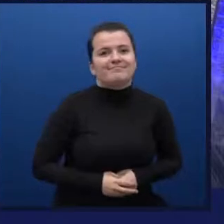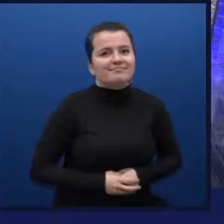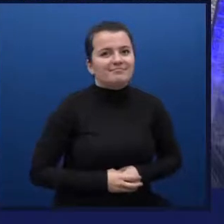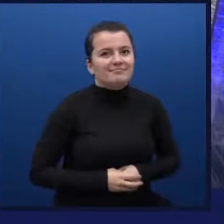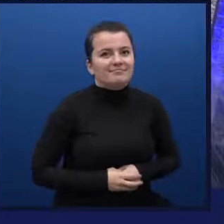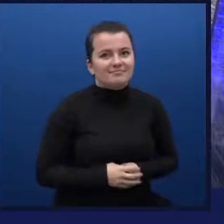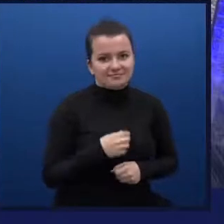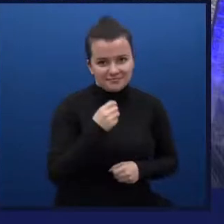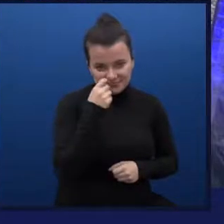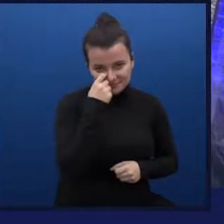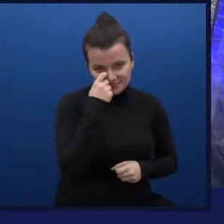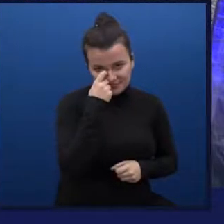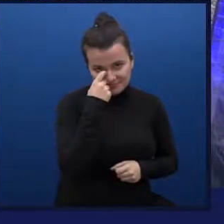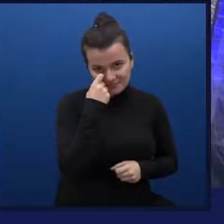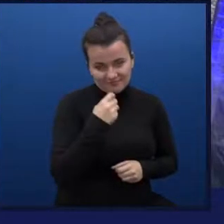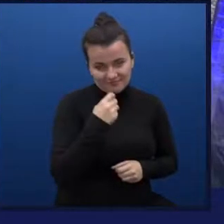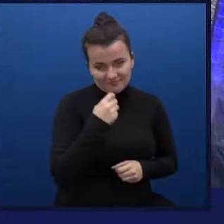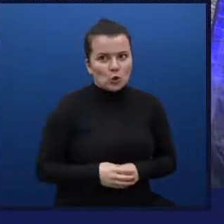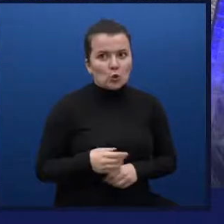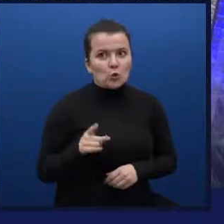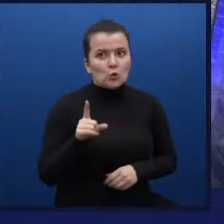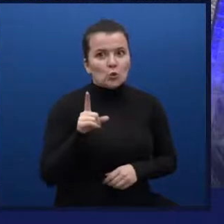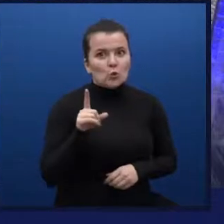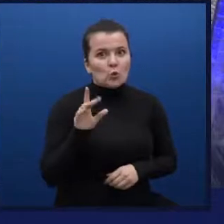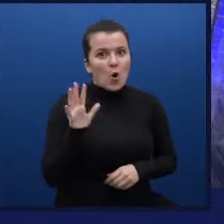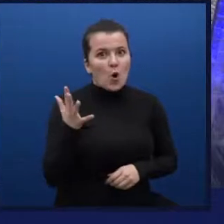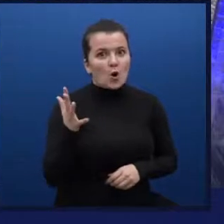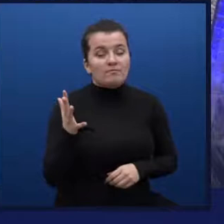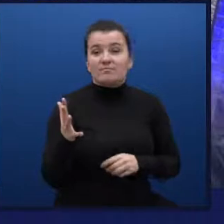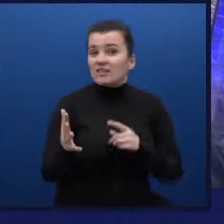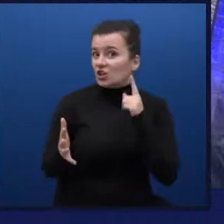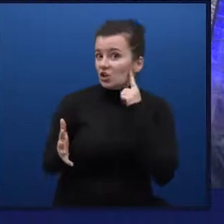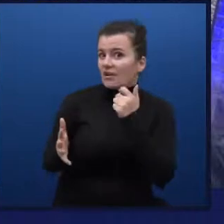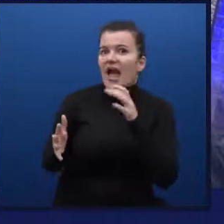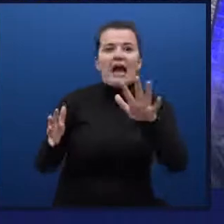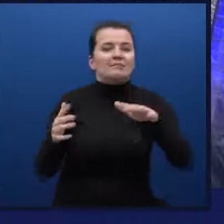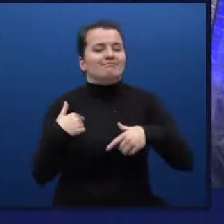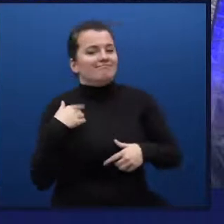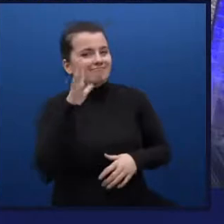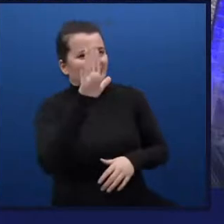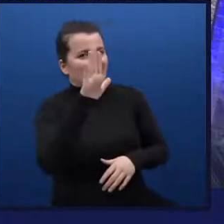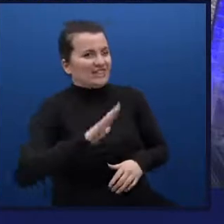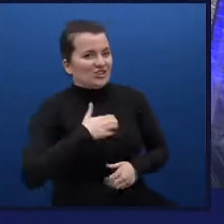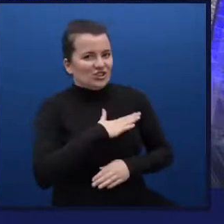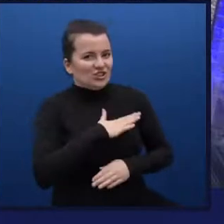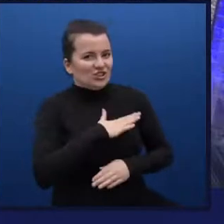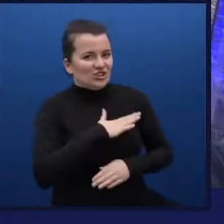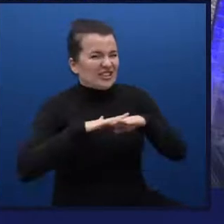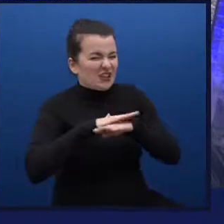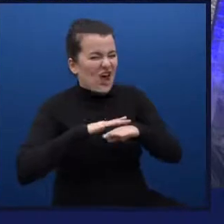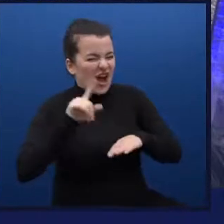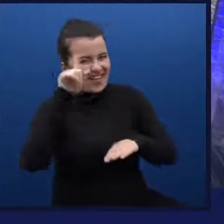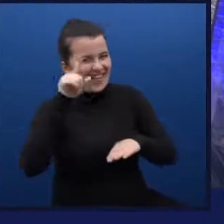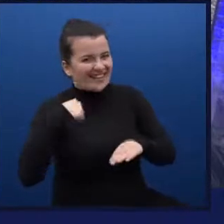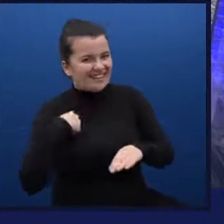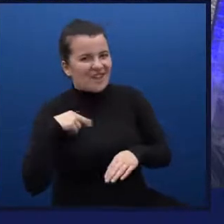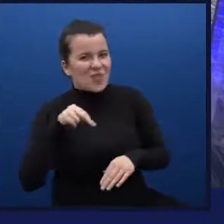Sam's gone. Can y'all hear me? Yes. Hi, I'm sorry. I'm here. Sorry about that. No